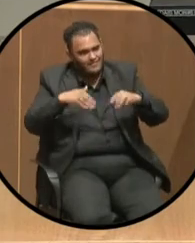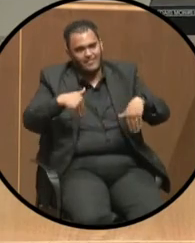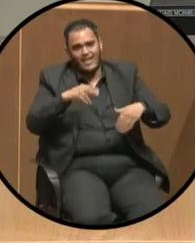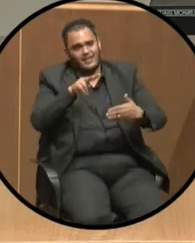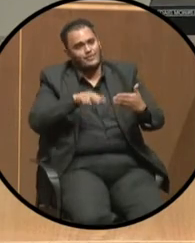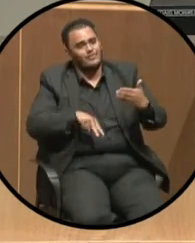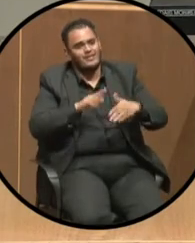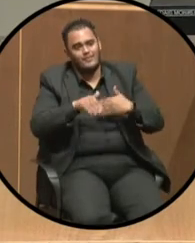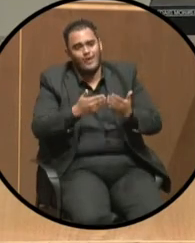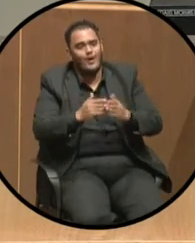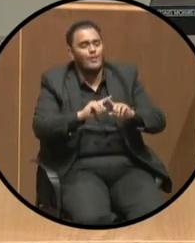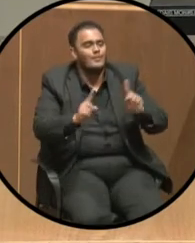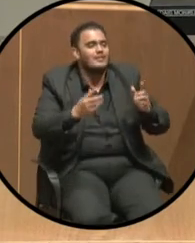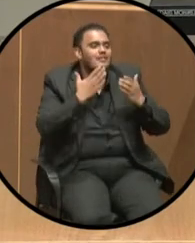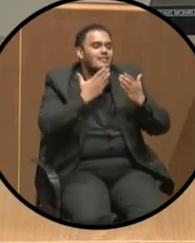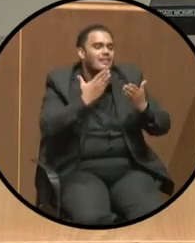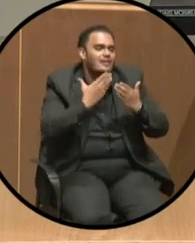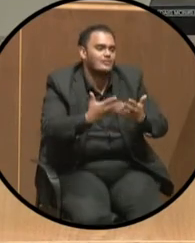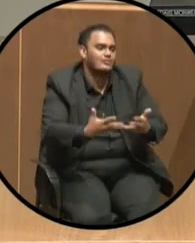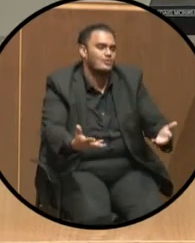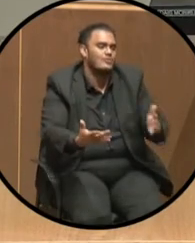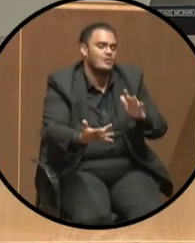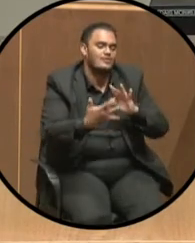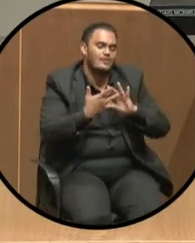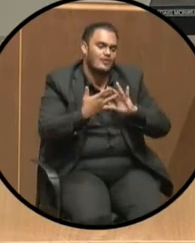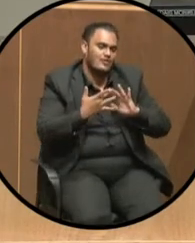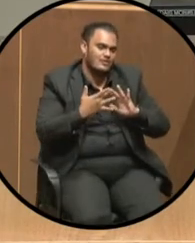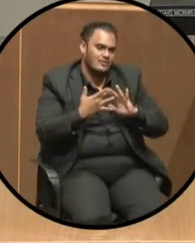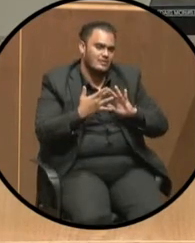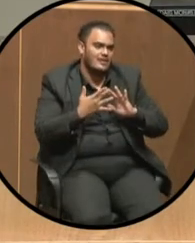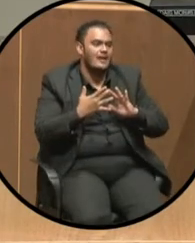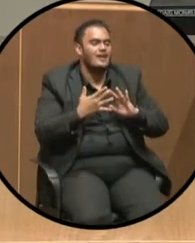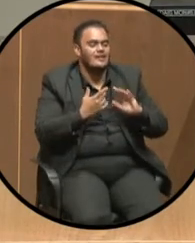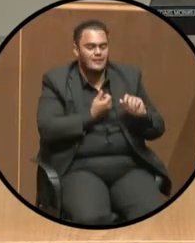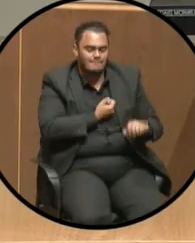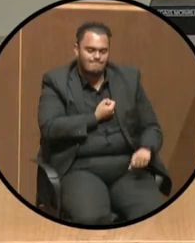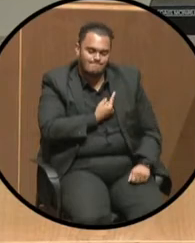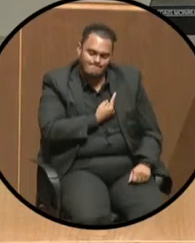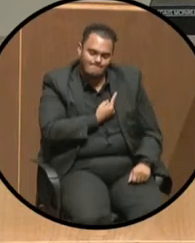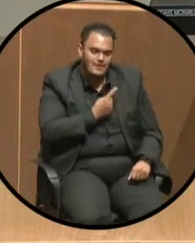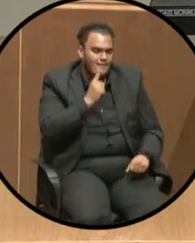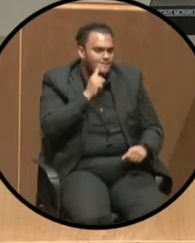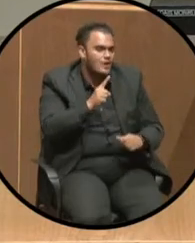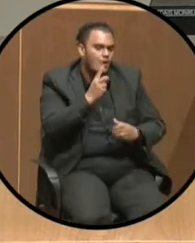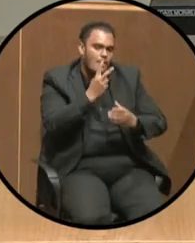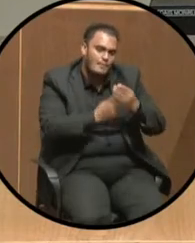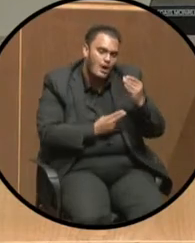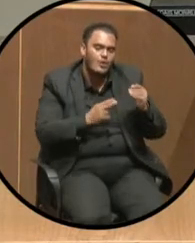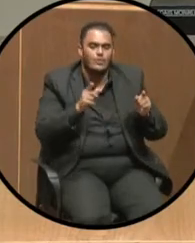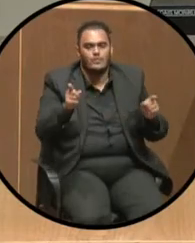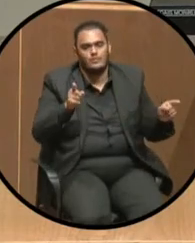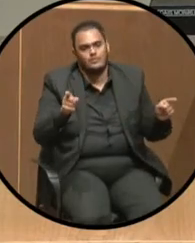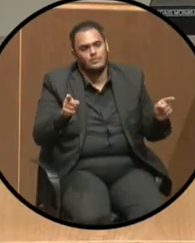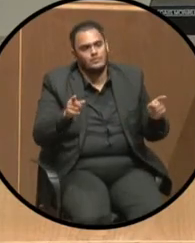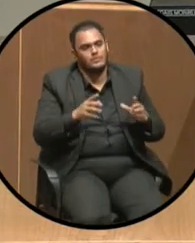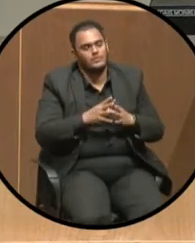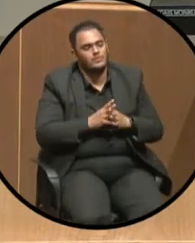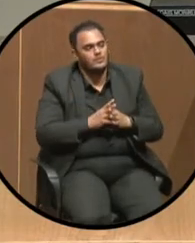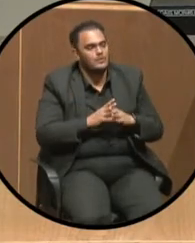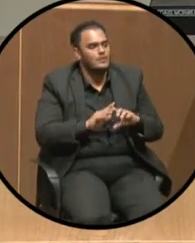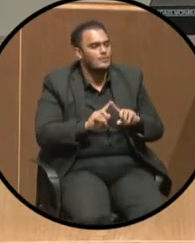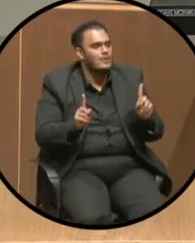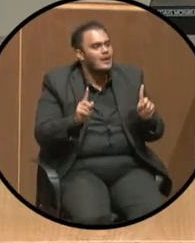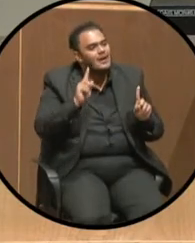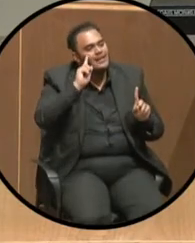reached out, and I feel for both sides, but I just think that it's best for